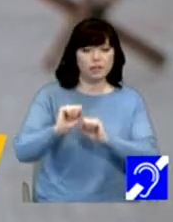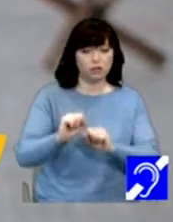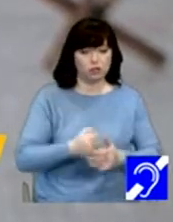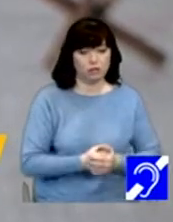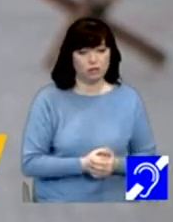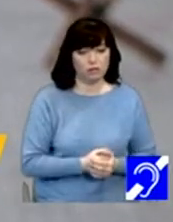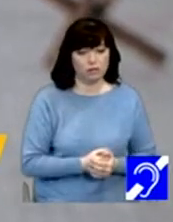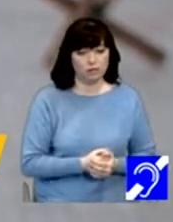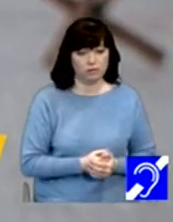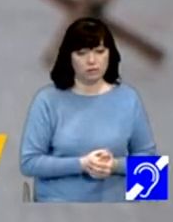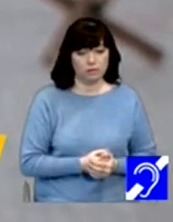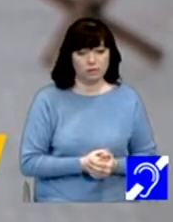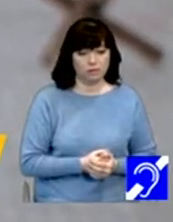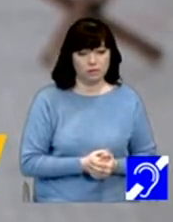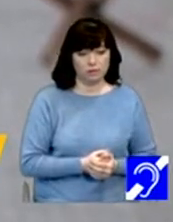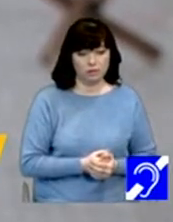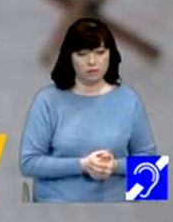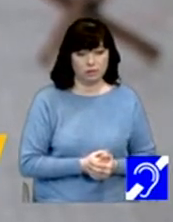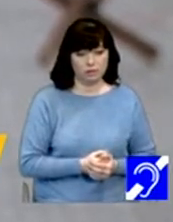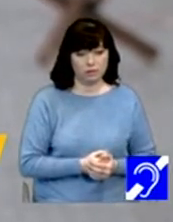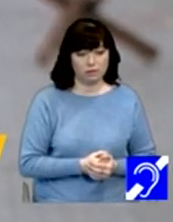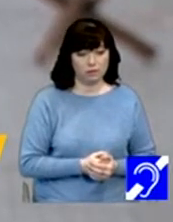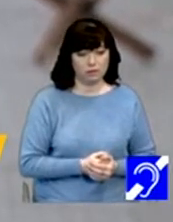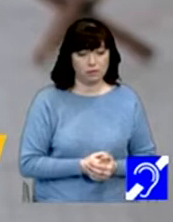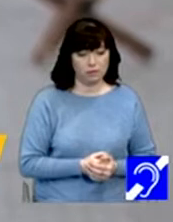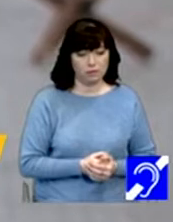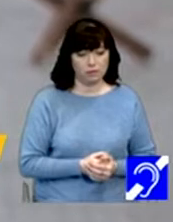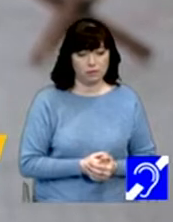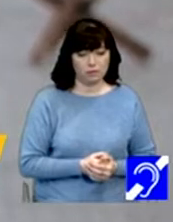people say, and that Odessa